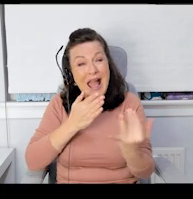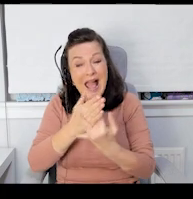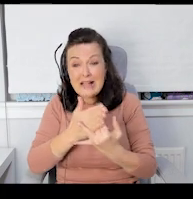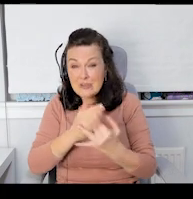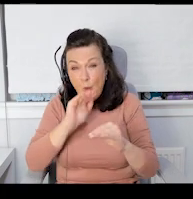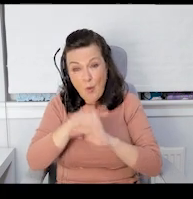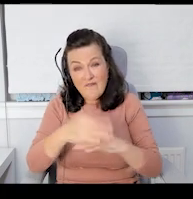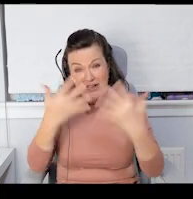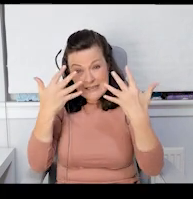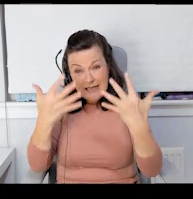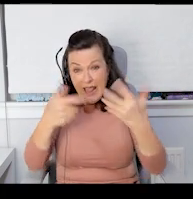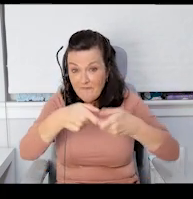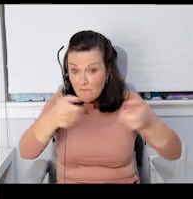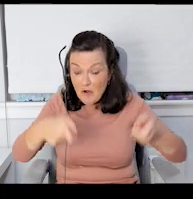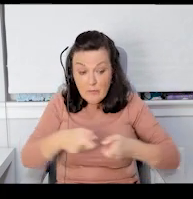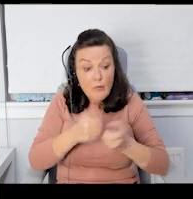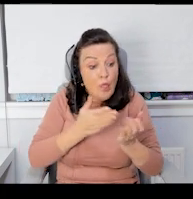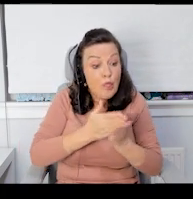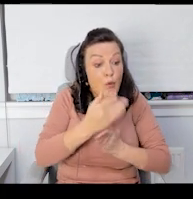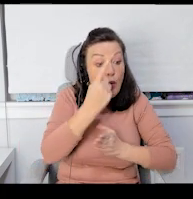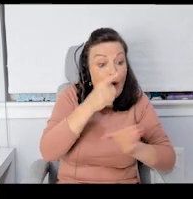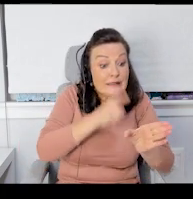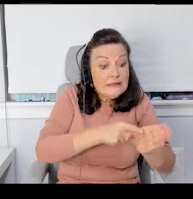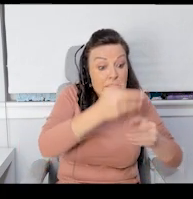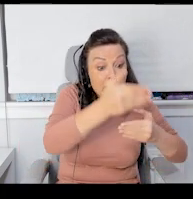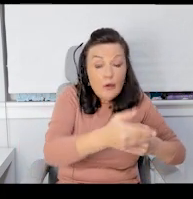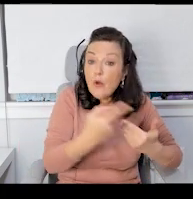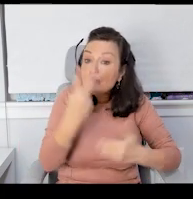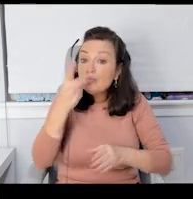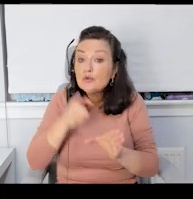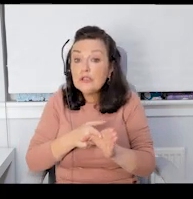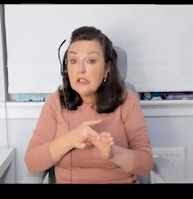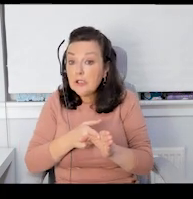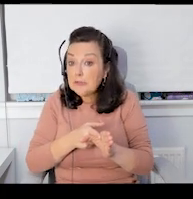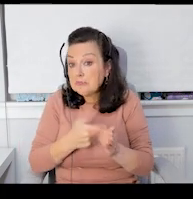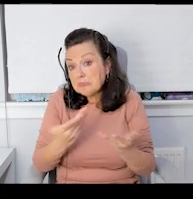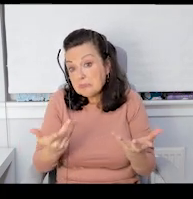10 frameworks, either as a 1 year or a 2 year model.